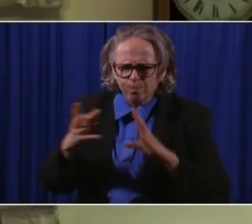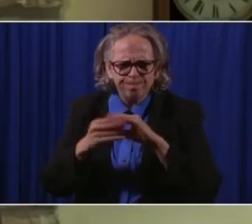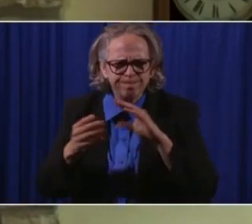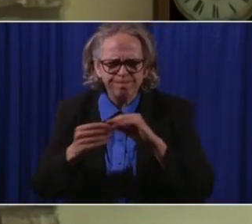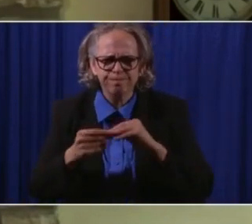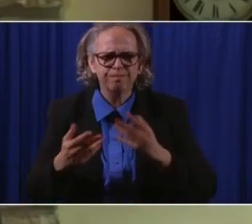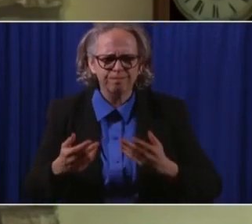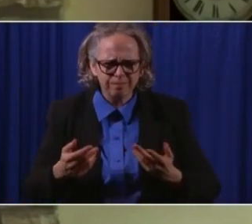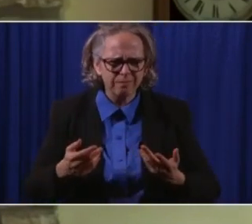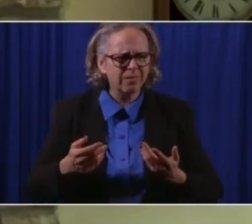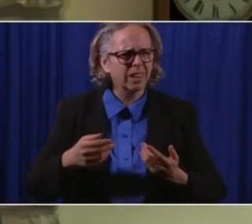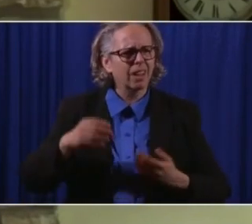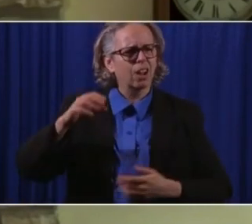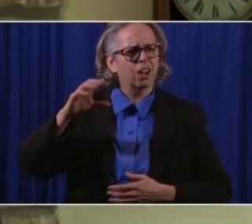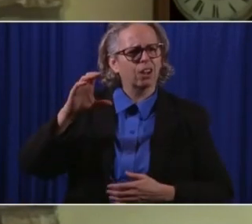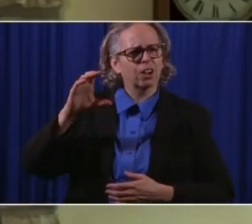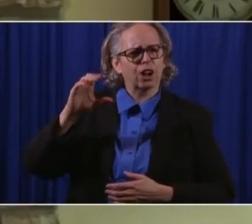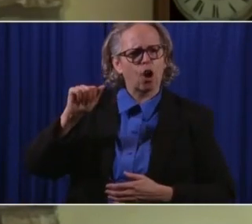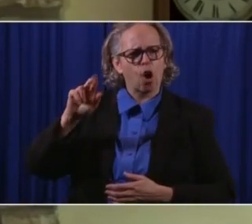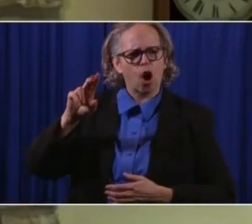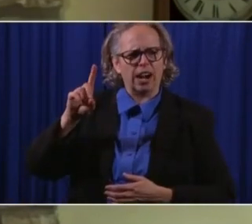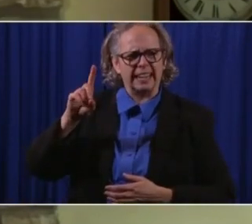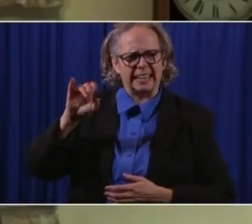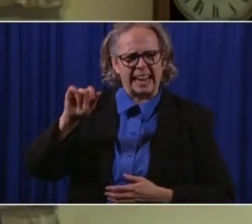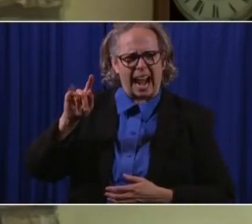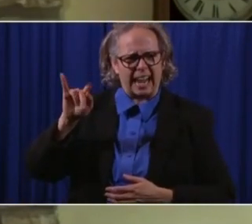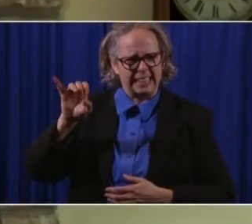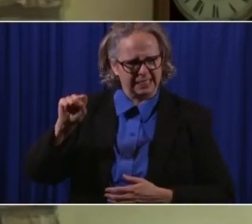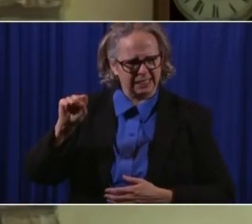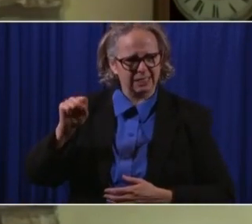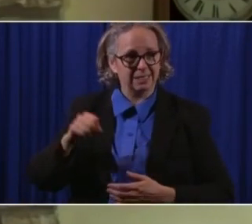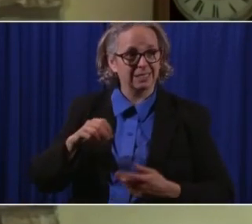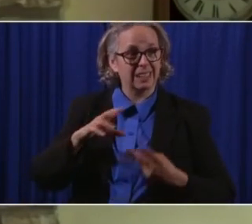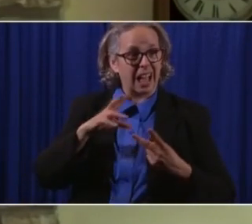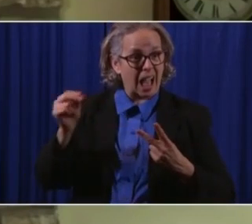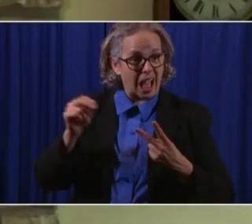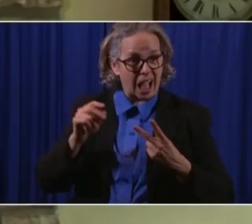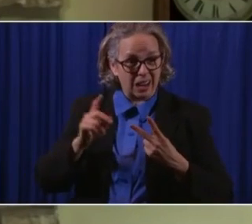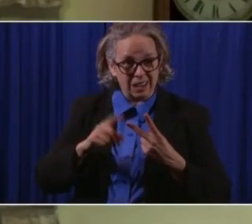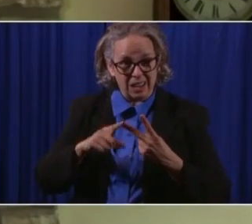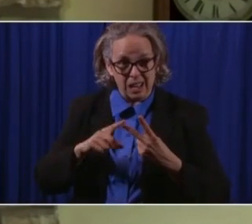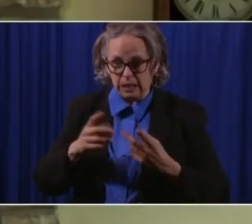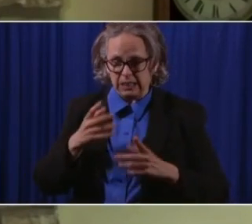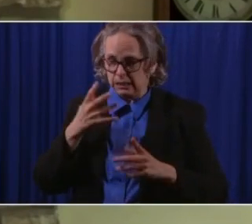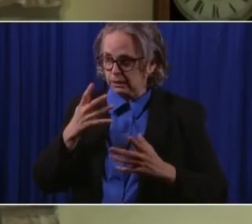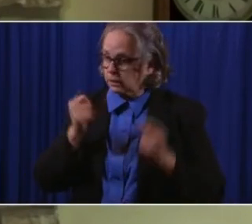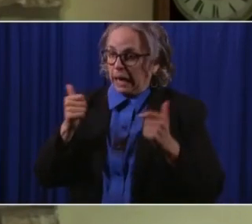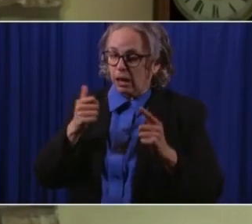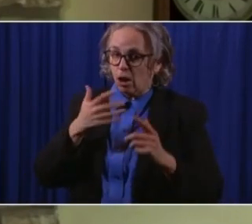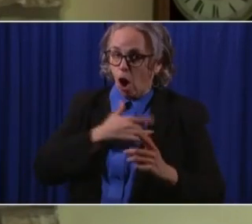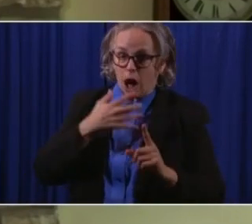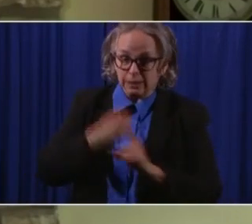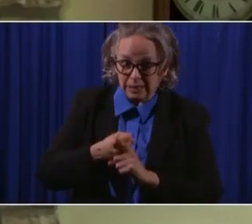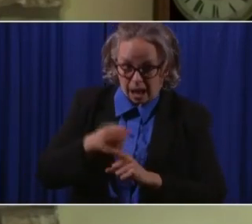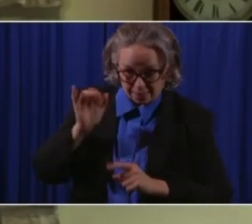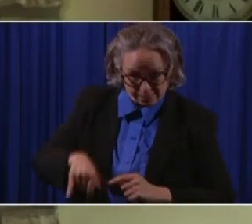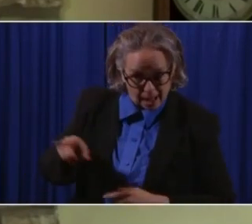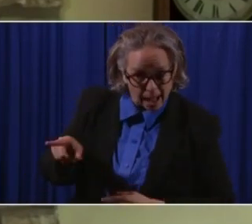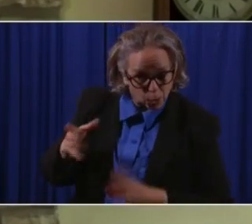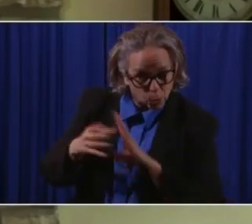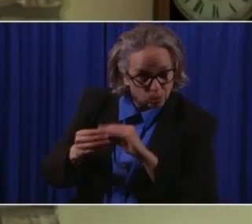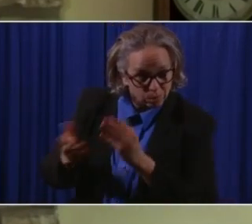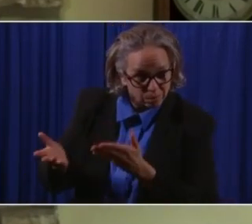myocarditis, but also sudden cardiac arrest, which I know has been something that I think